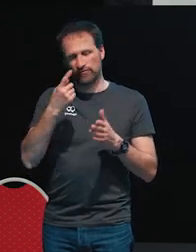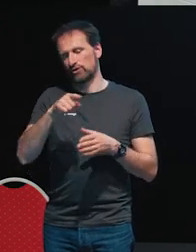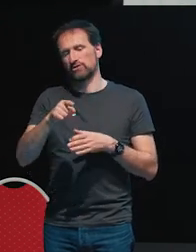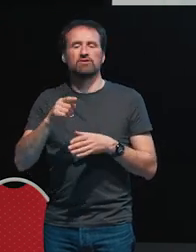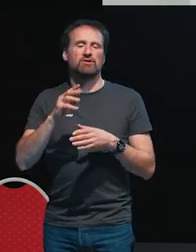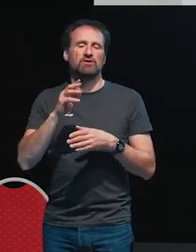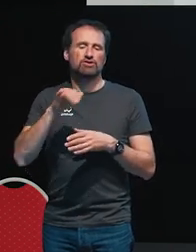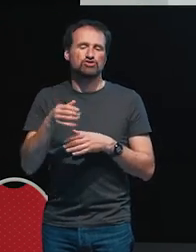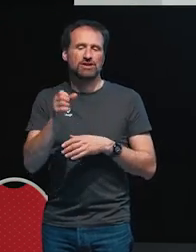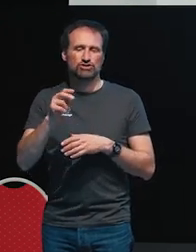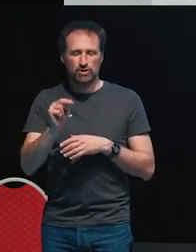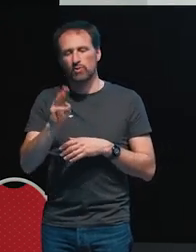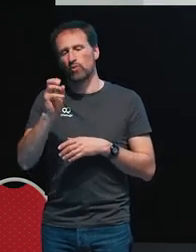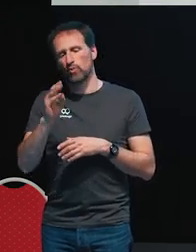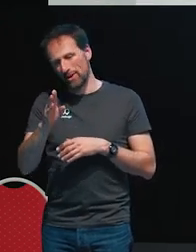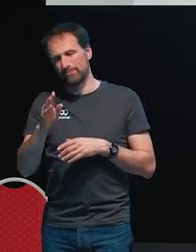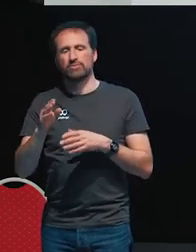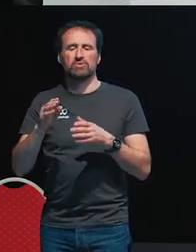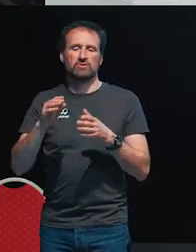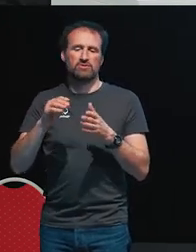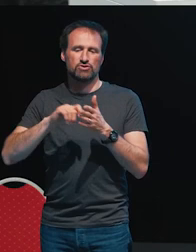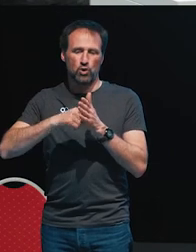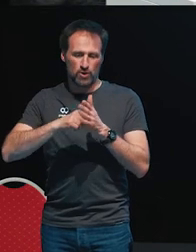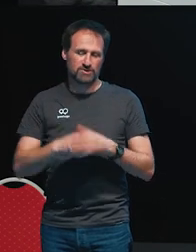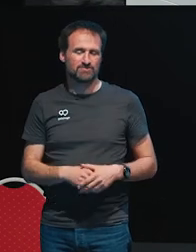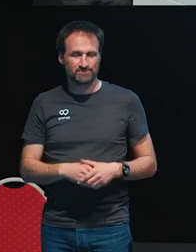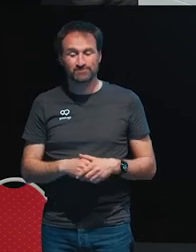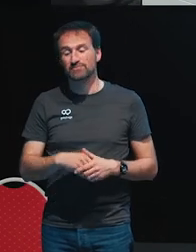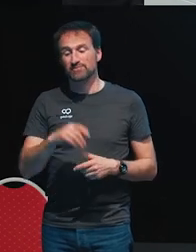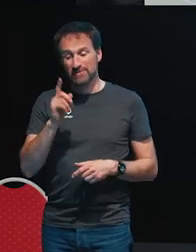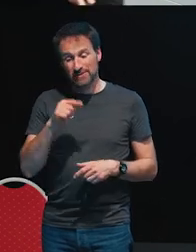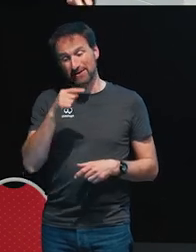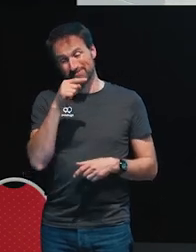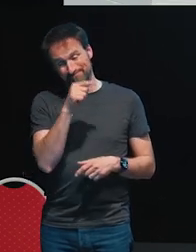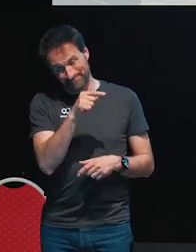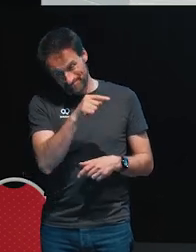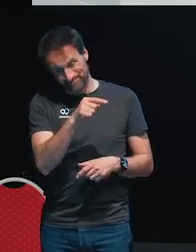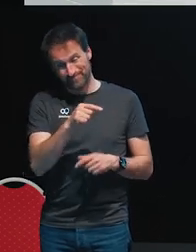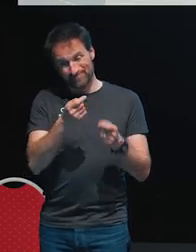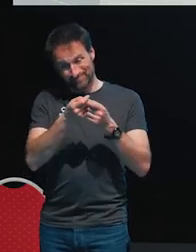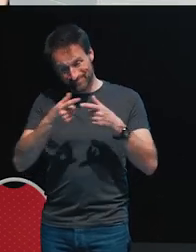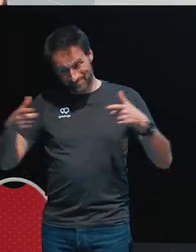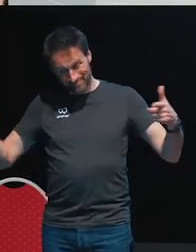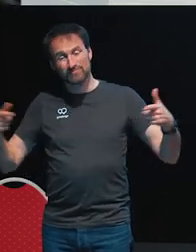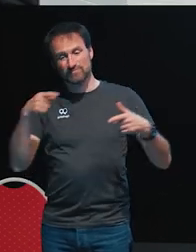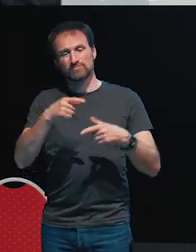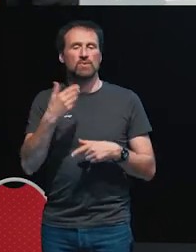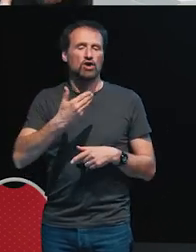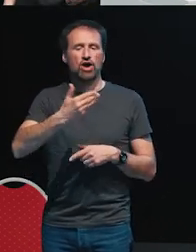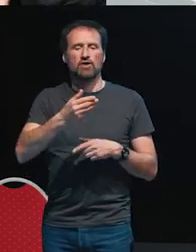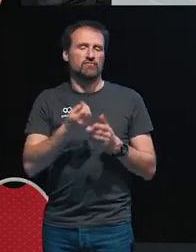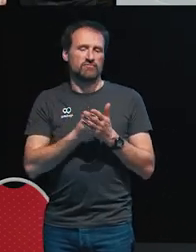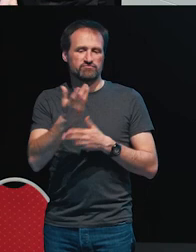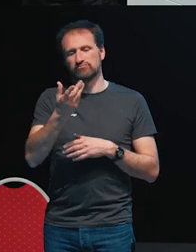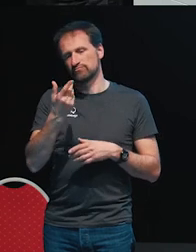If you use the OpenID Connect framework, these are often exposed at this URL, for